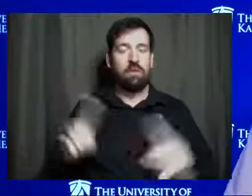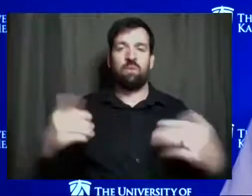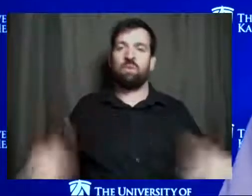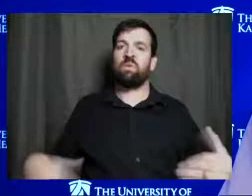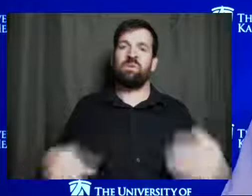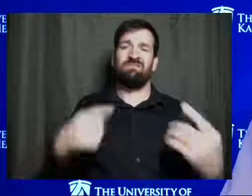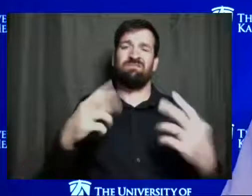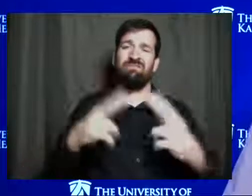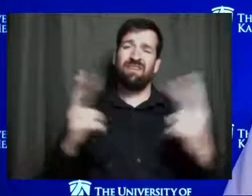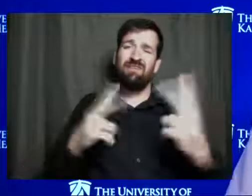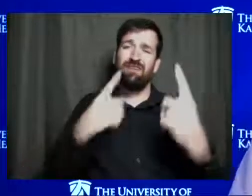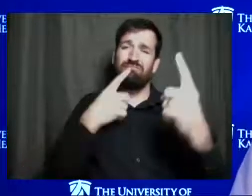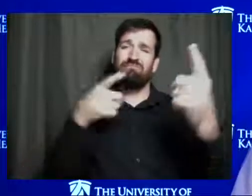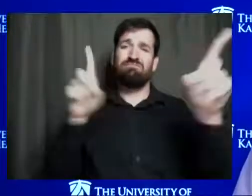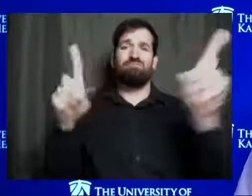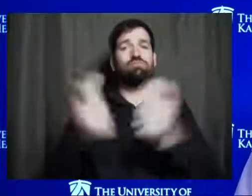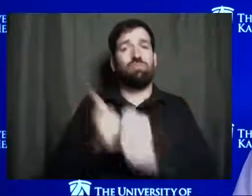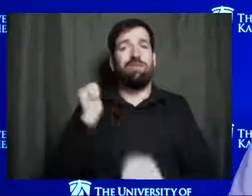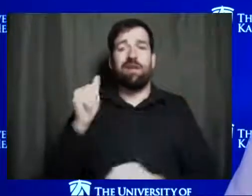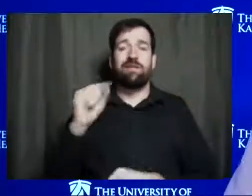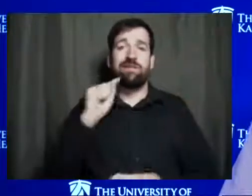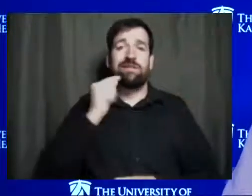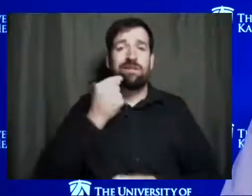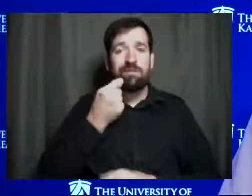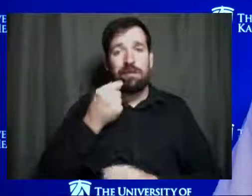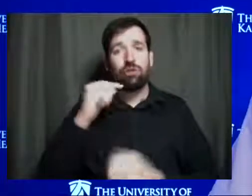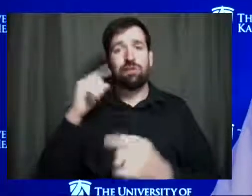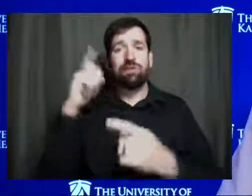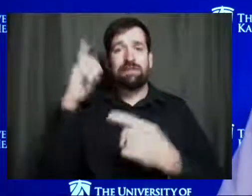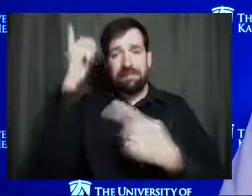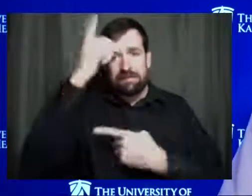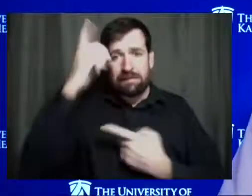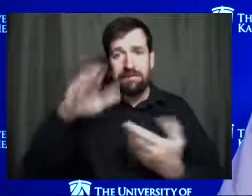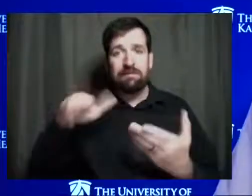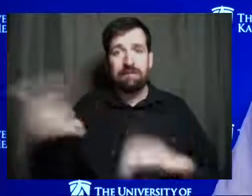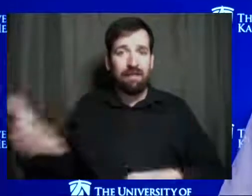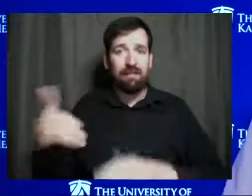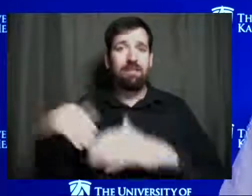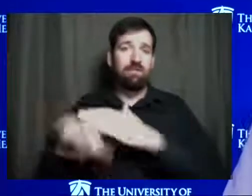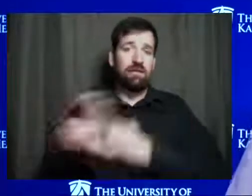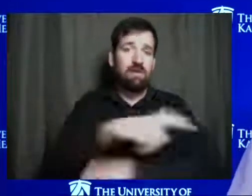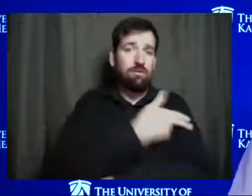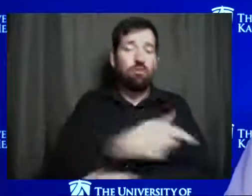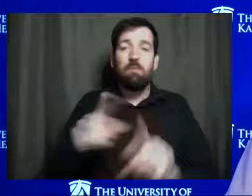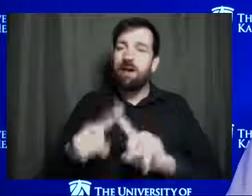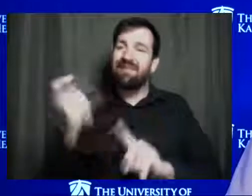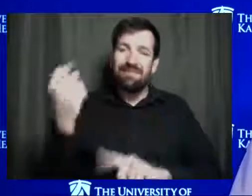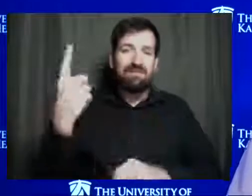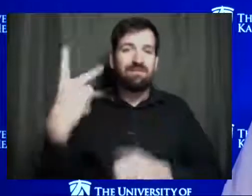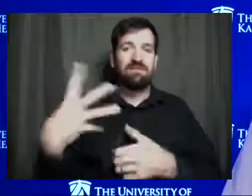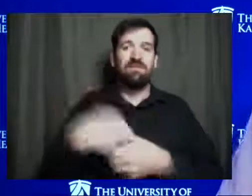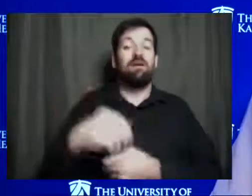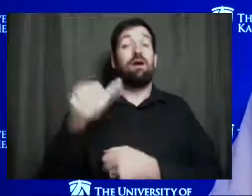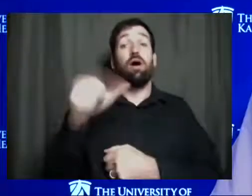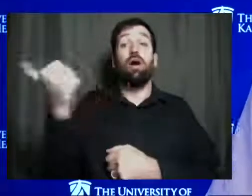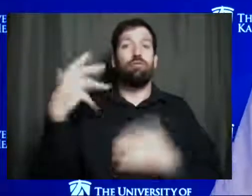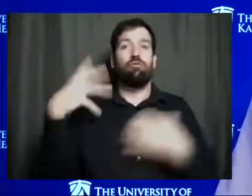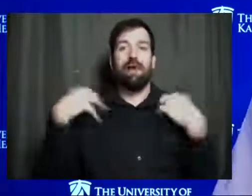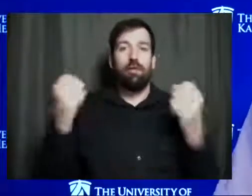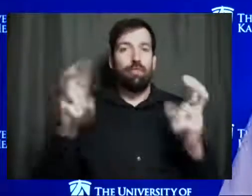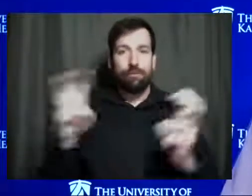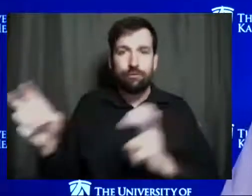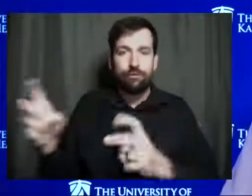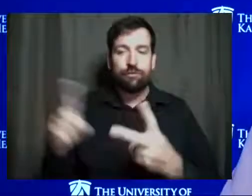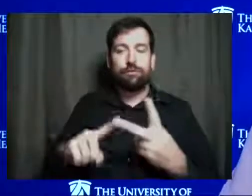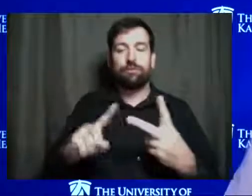in preventing hospitalization, severe disease, and death. We do have to take into account age, comorbid conditions, and things of that nature. But